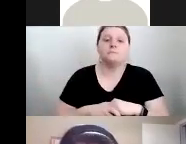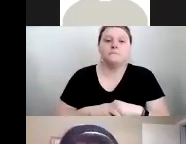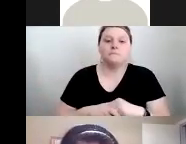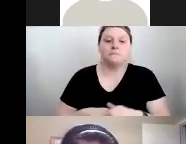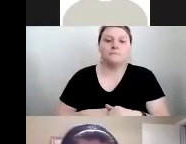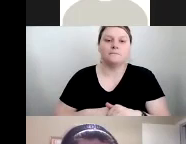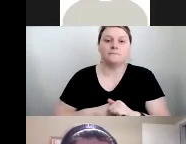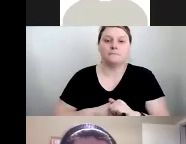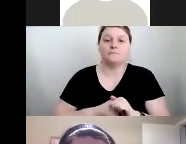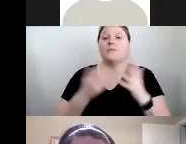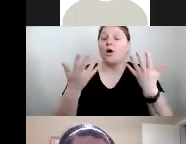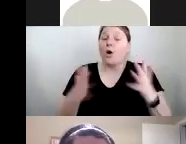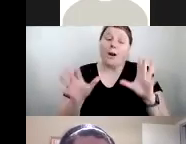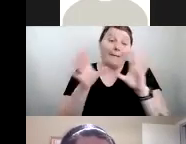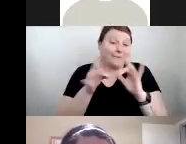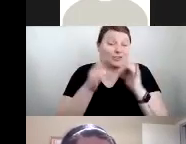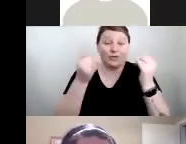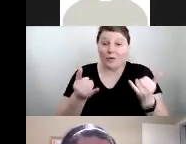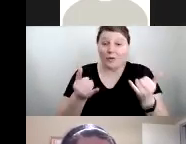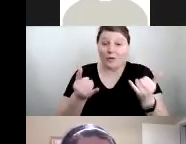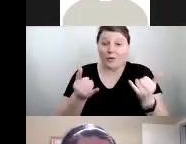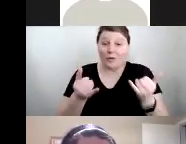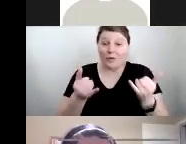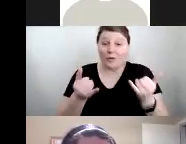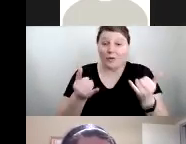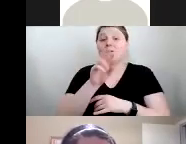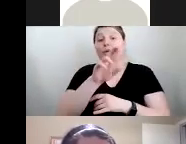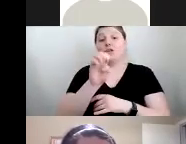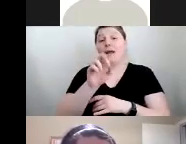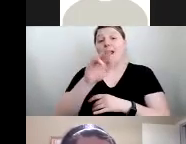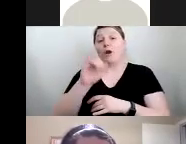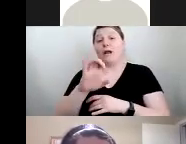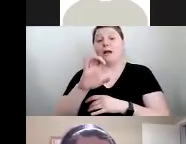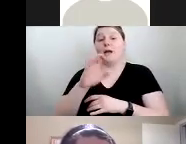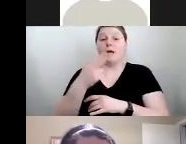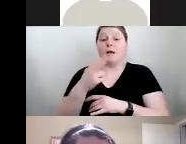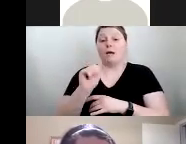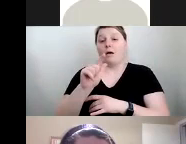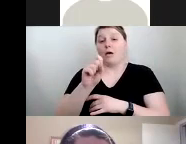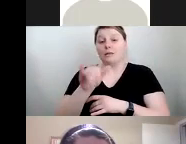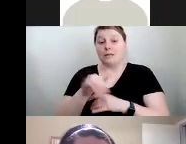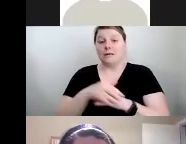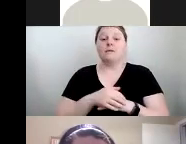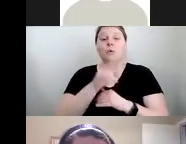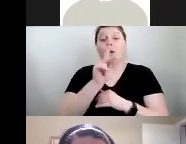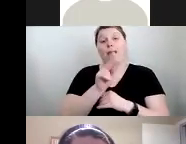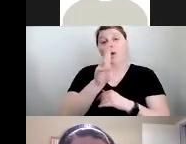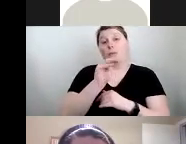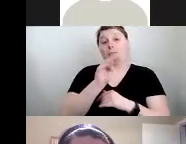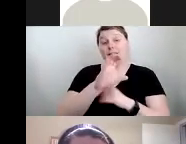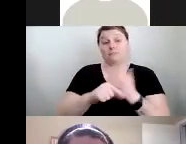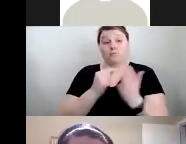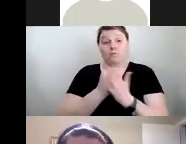And as already mentioned, today we have with us Dr. Eric Halsey. After graduating KUMC